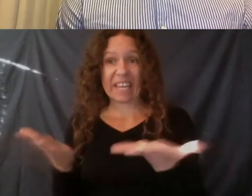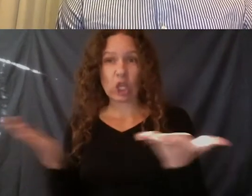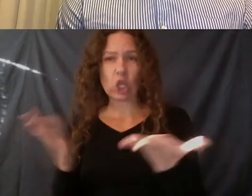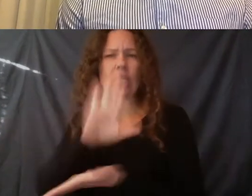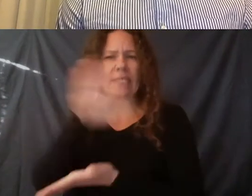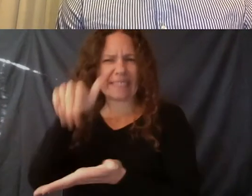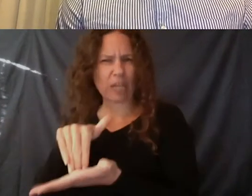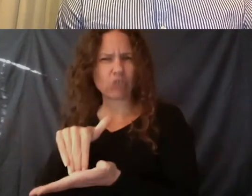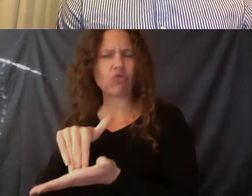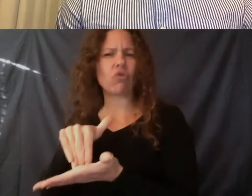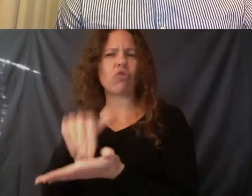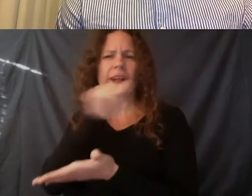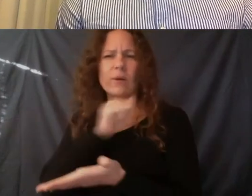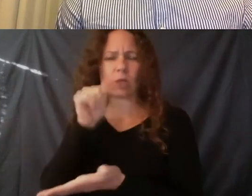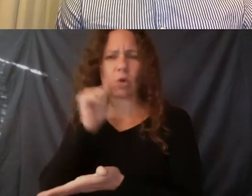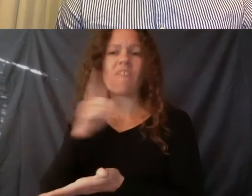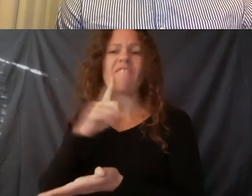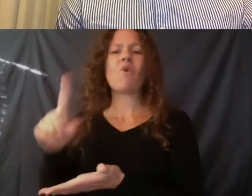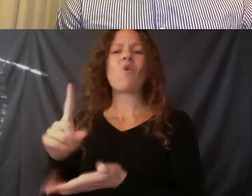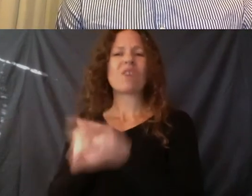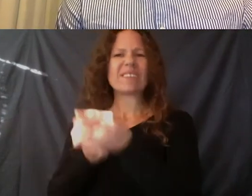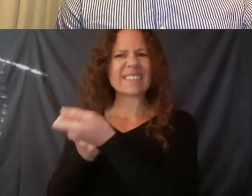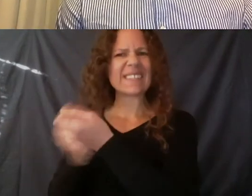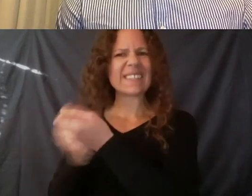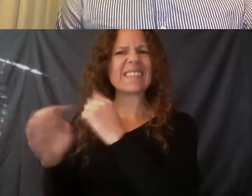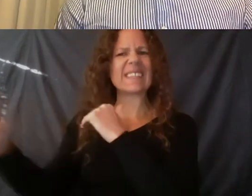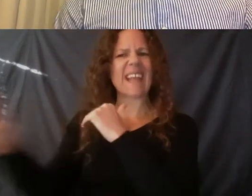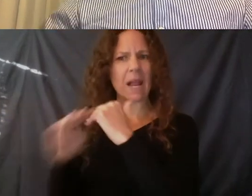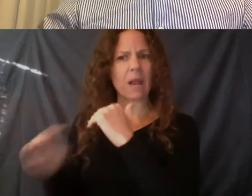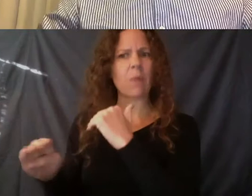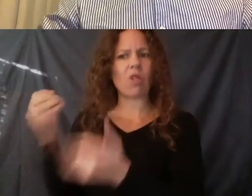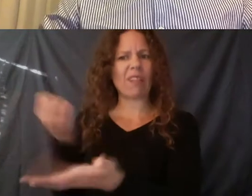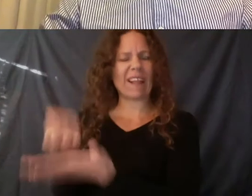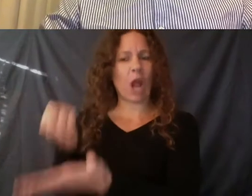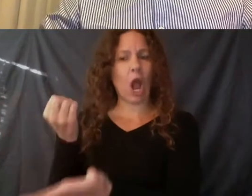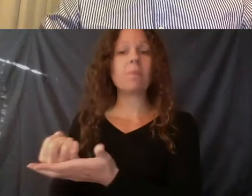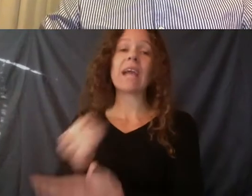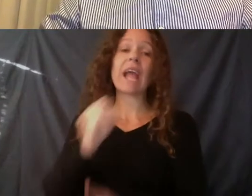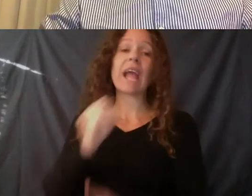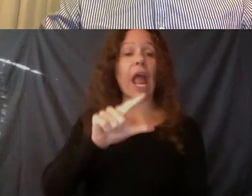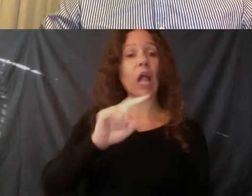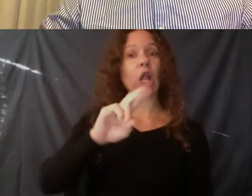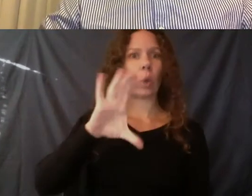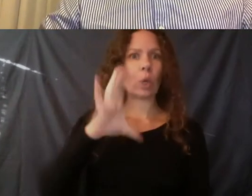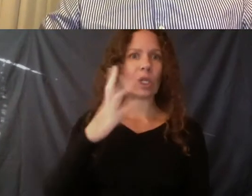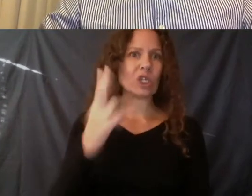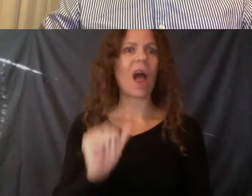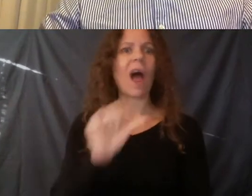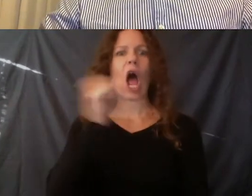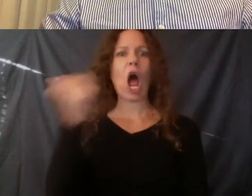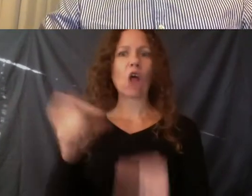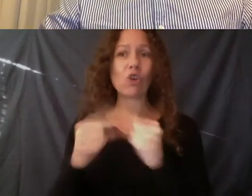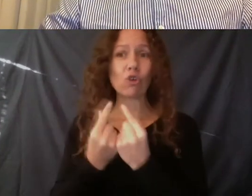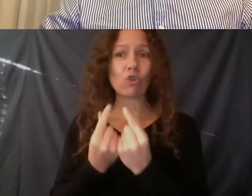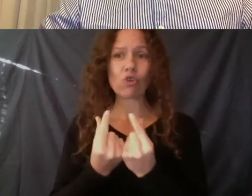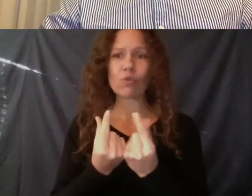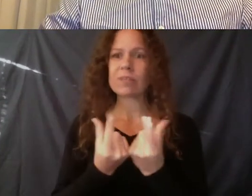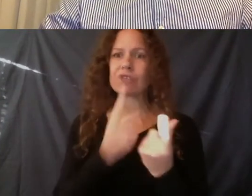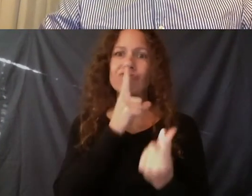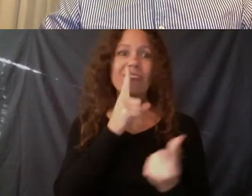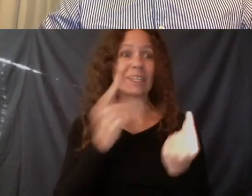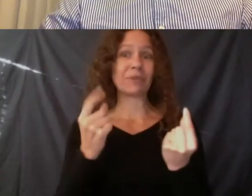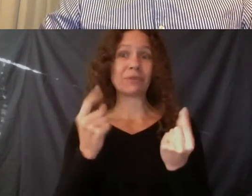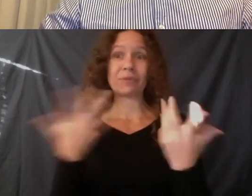a Sustainable Economy and Lucha and other local groups, we're doing canvassing, we're doing door